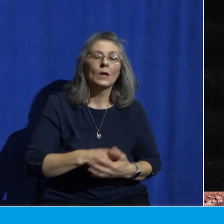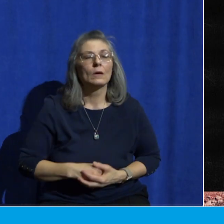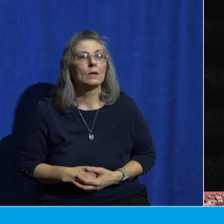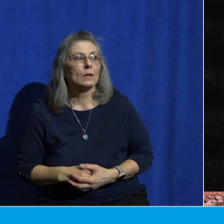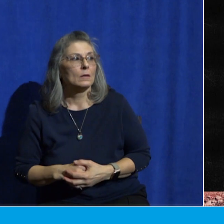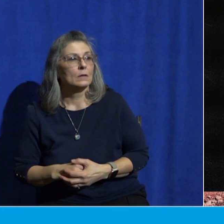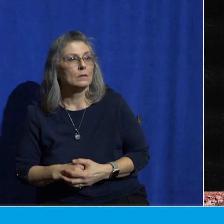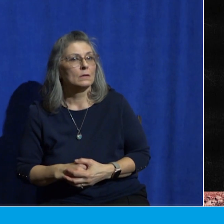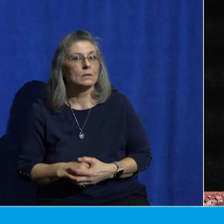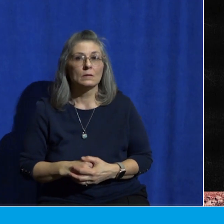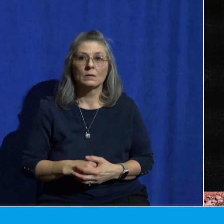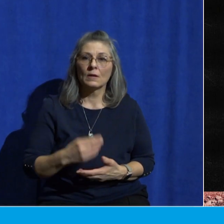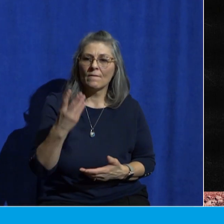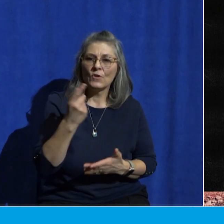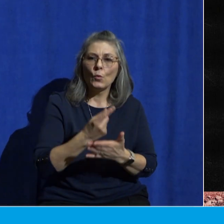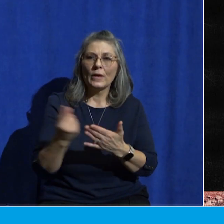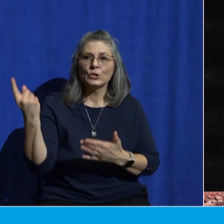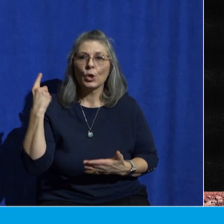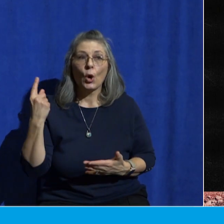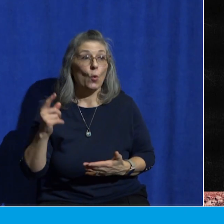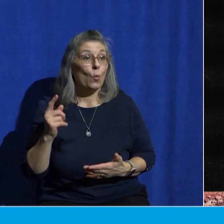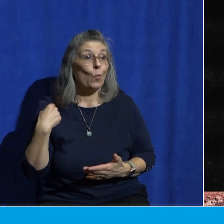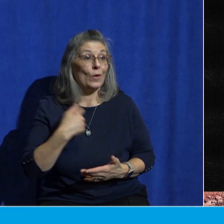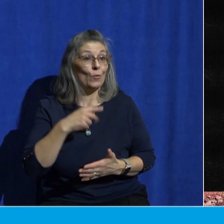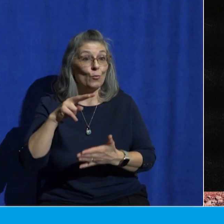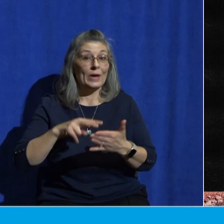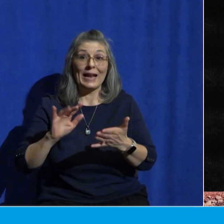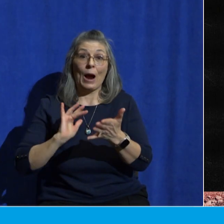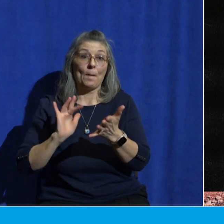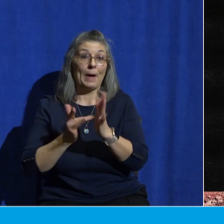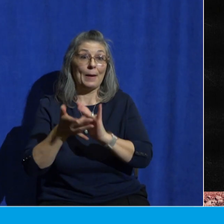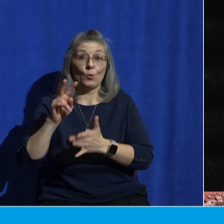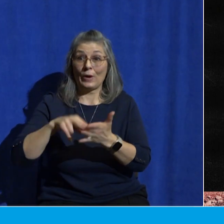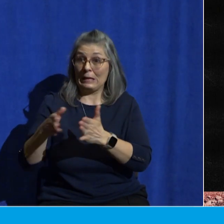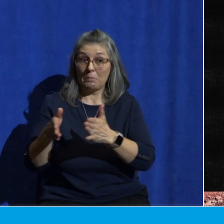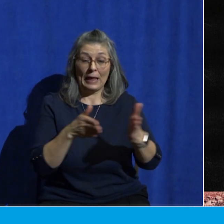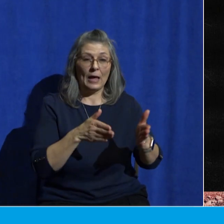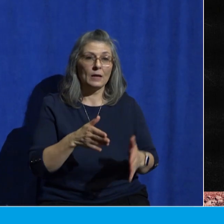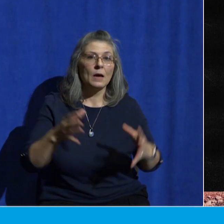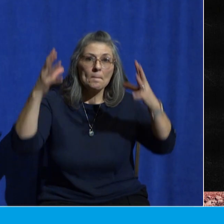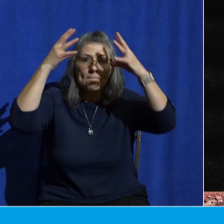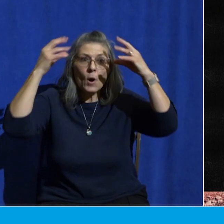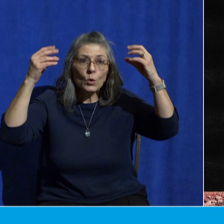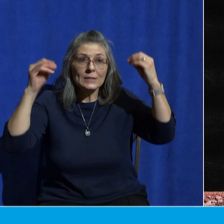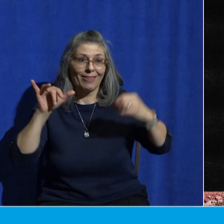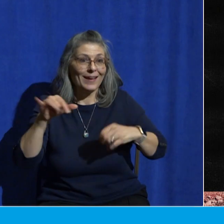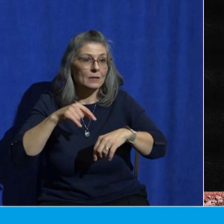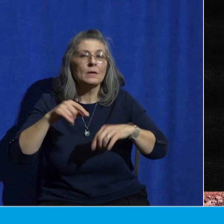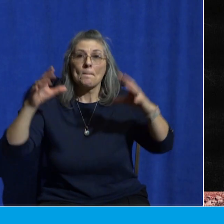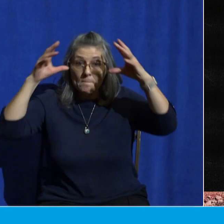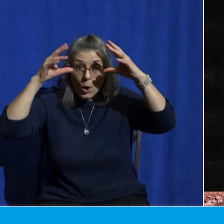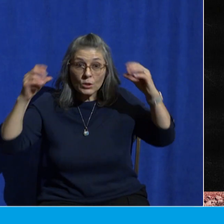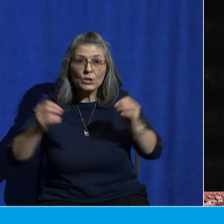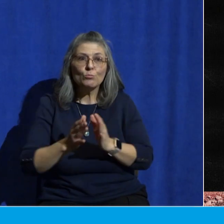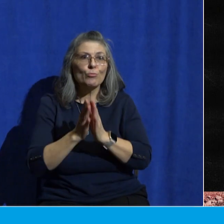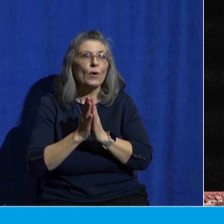week or two ago in our Bible reading. Moses stood in the gap. He prayed for people who were under God's judgment.